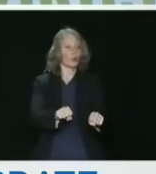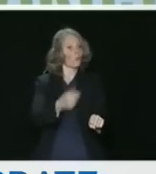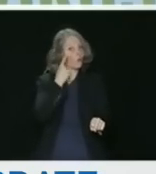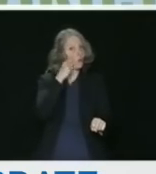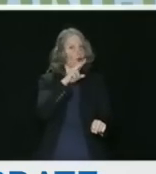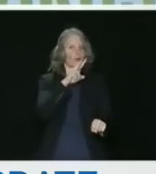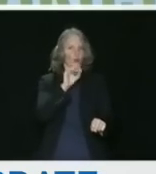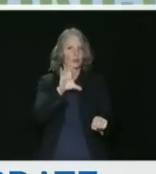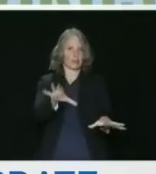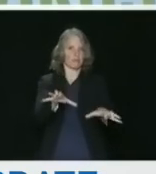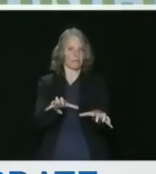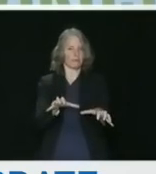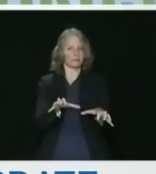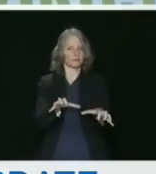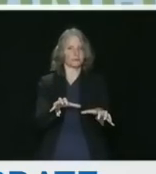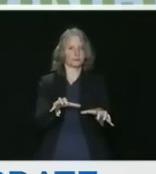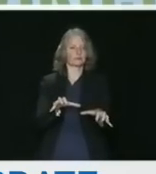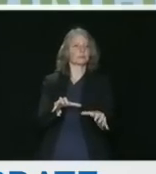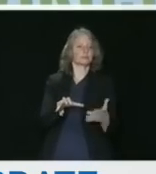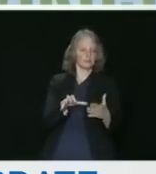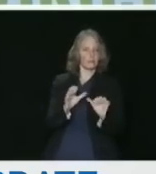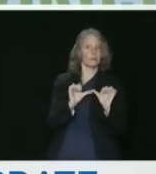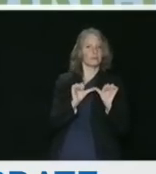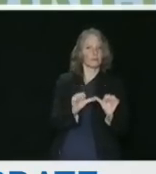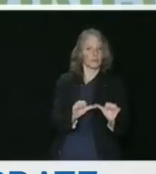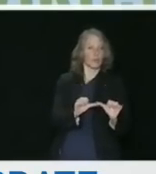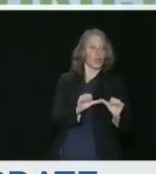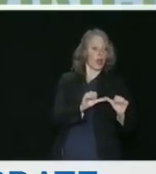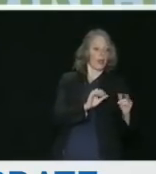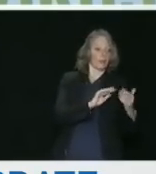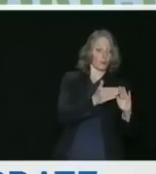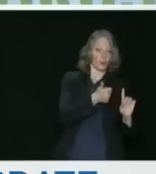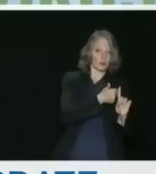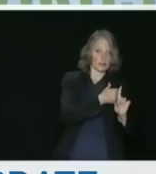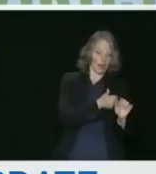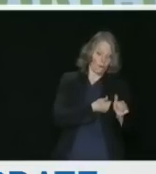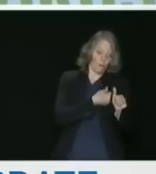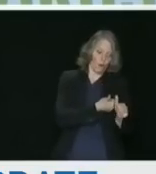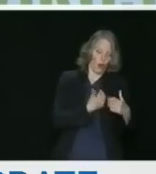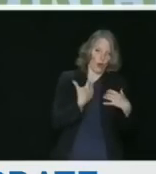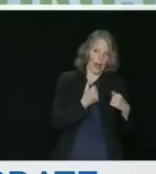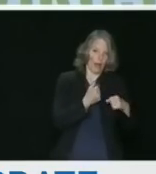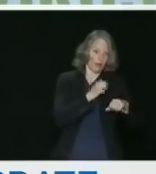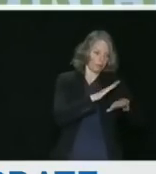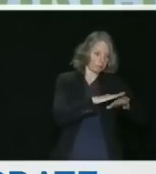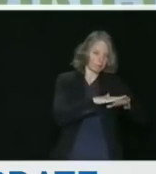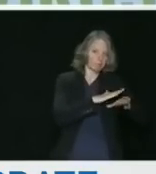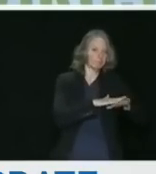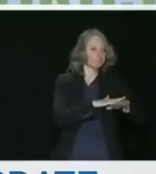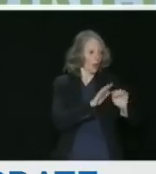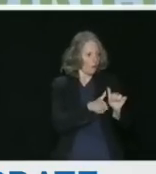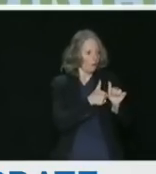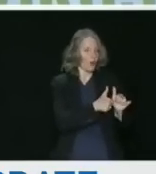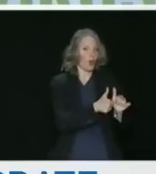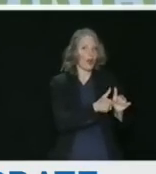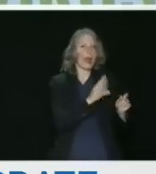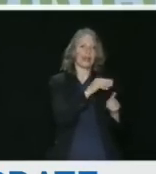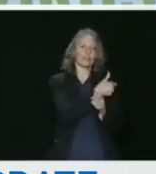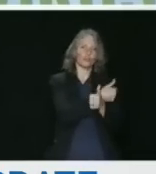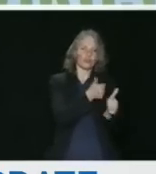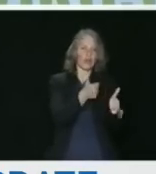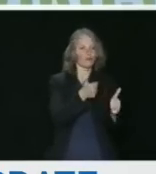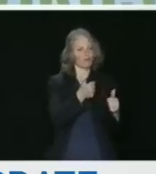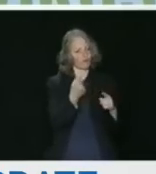tracks. Early, strong, and sustained community-based public health measures and consistent adherence to individual practices